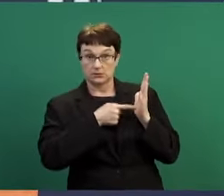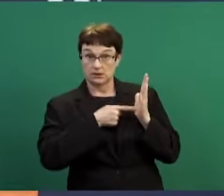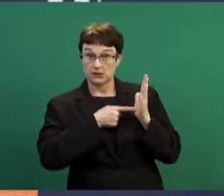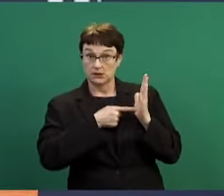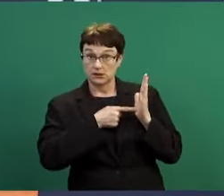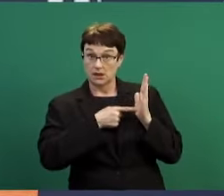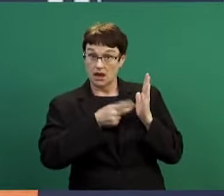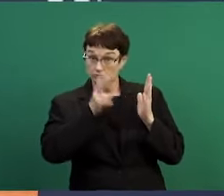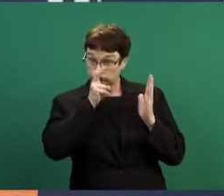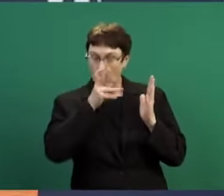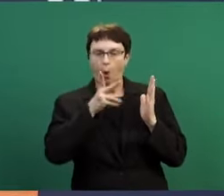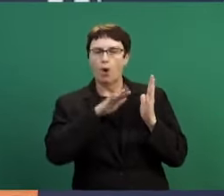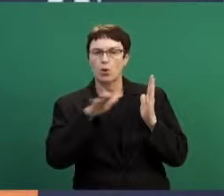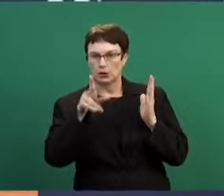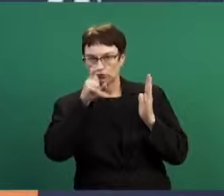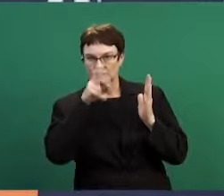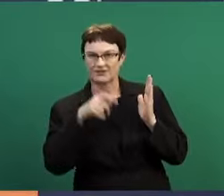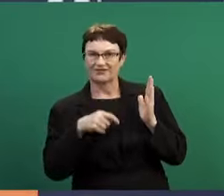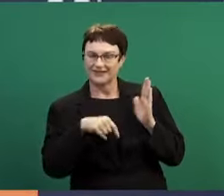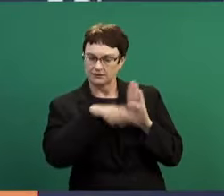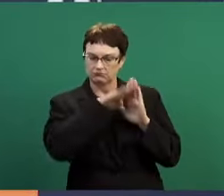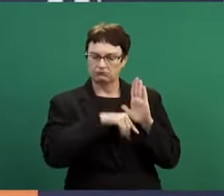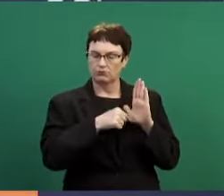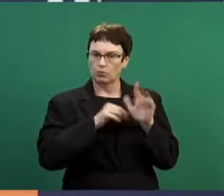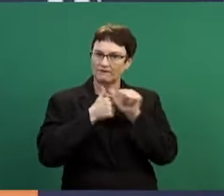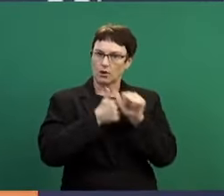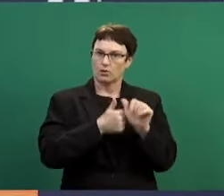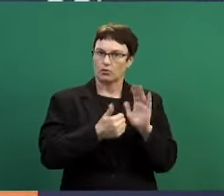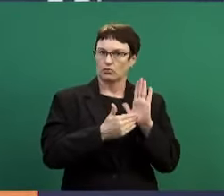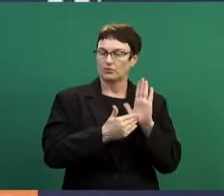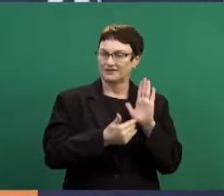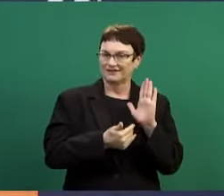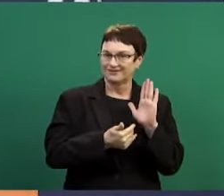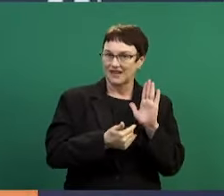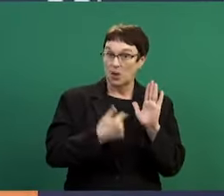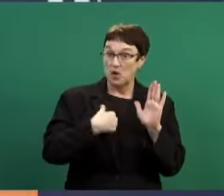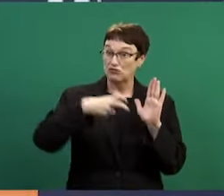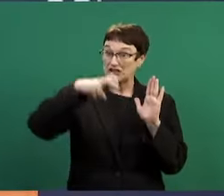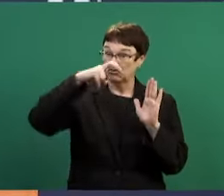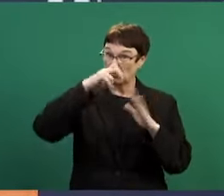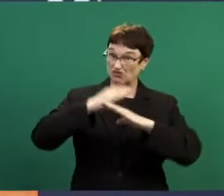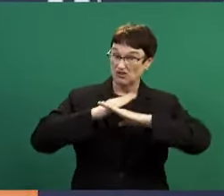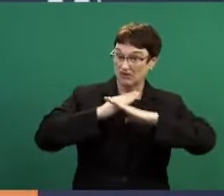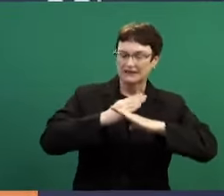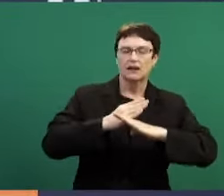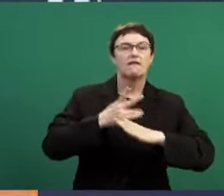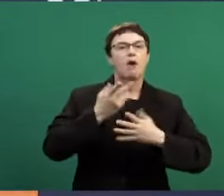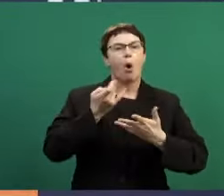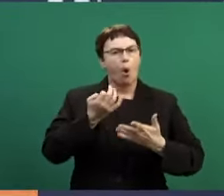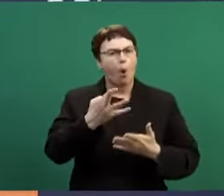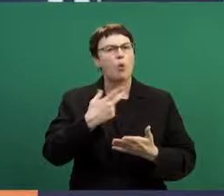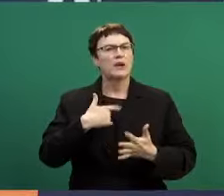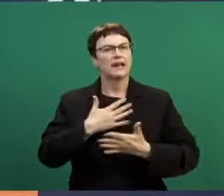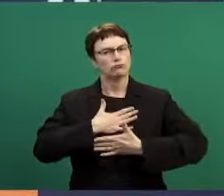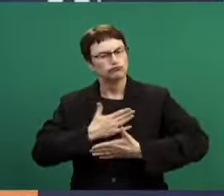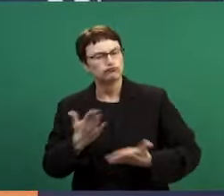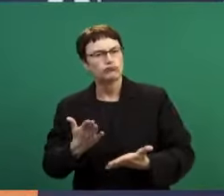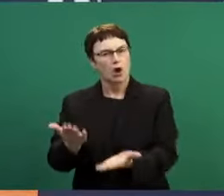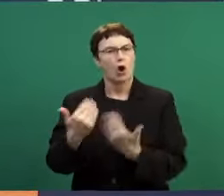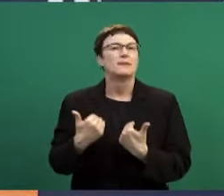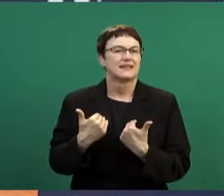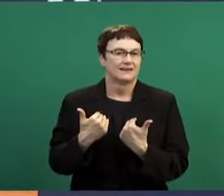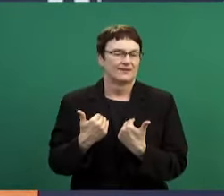are restrictive or are accommodative. That is another aspect. But these financial